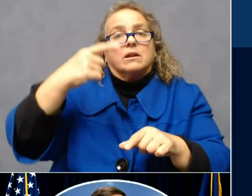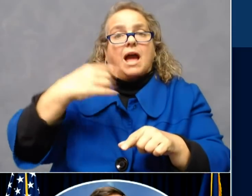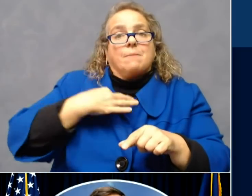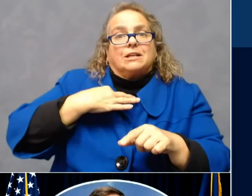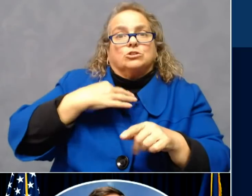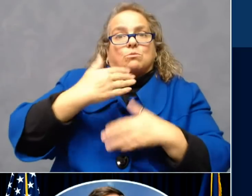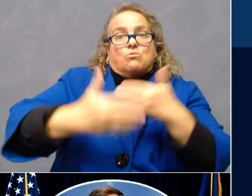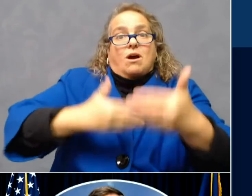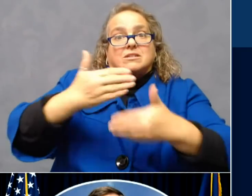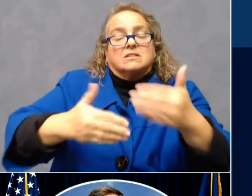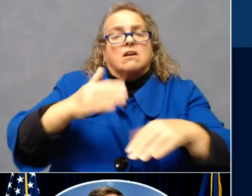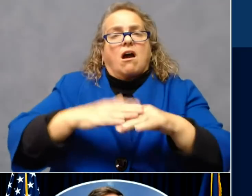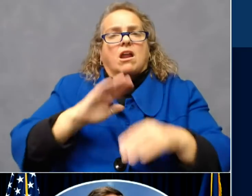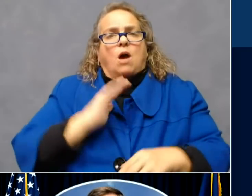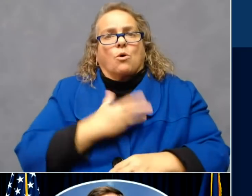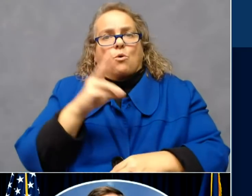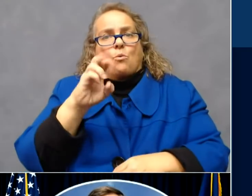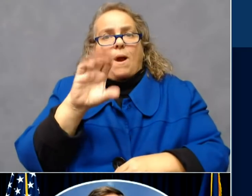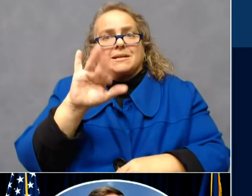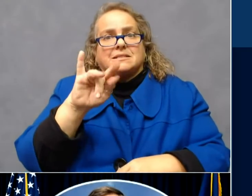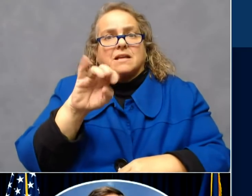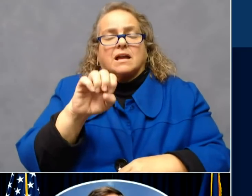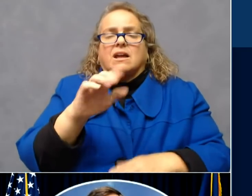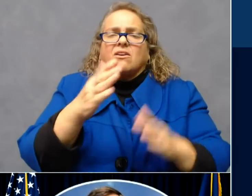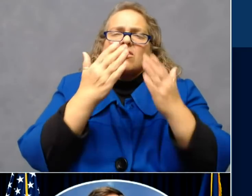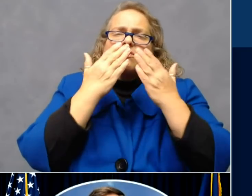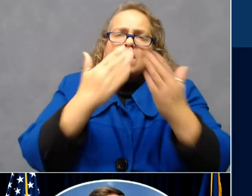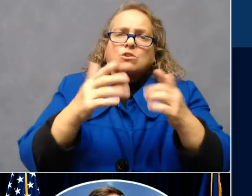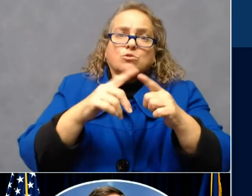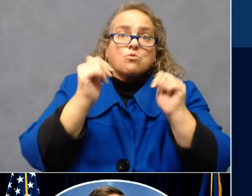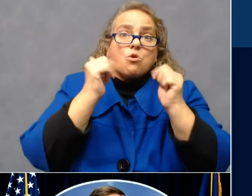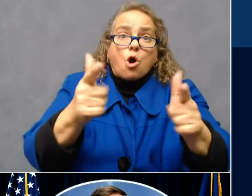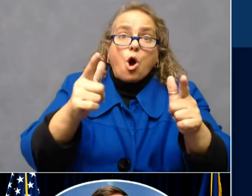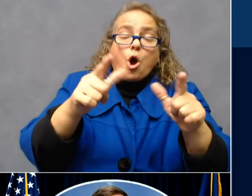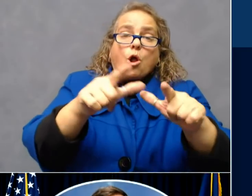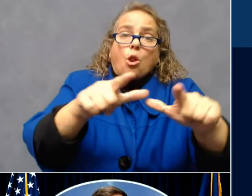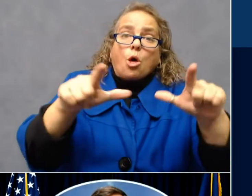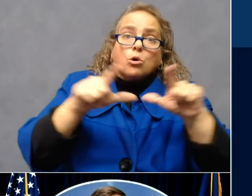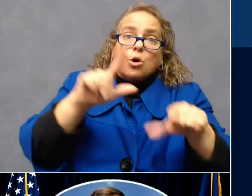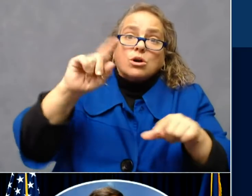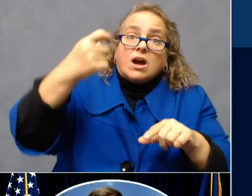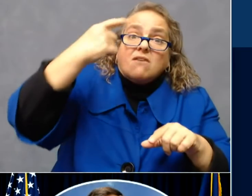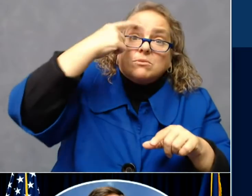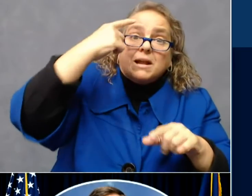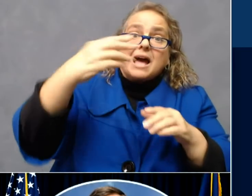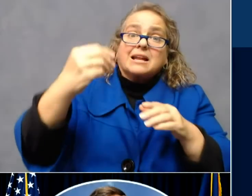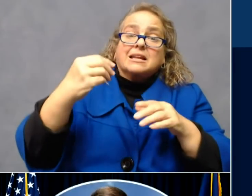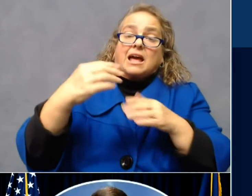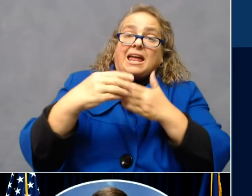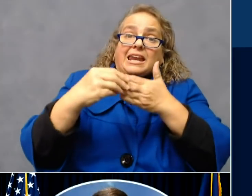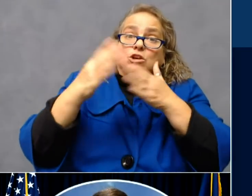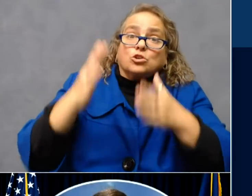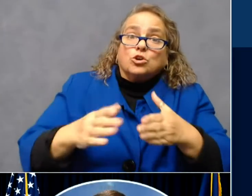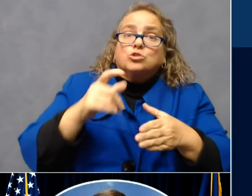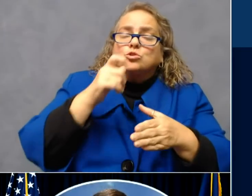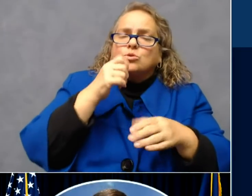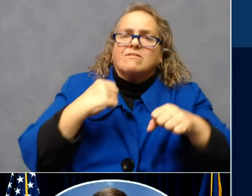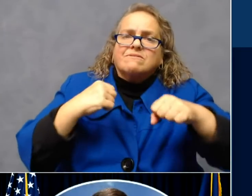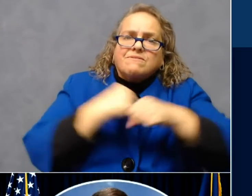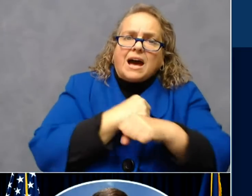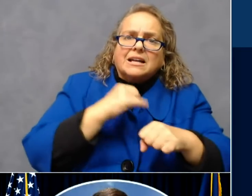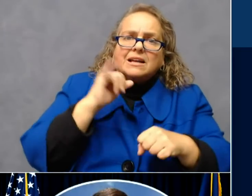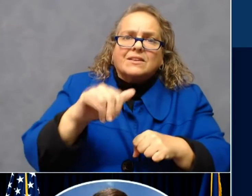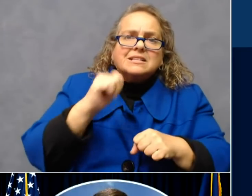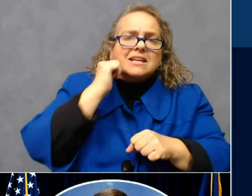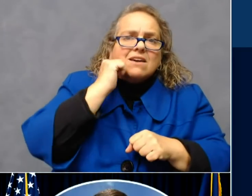Thank you to all our local governments and leaders that are fighting this thing every single day, that are part of Team Kentucky, that are trying to